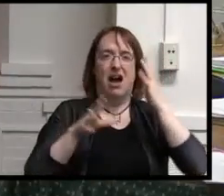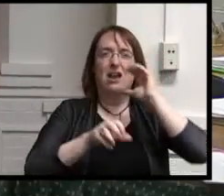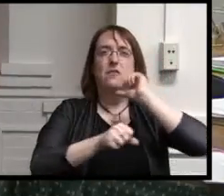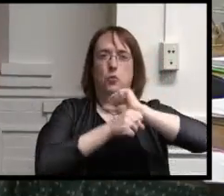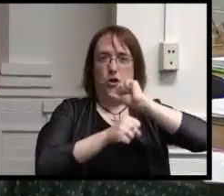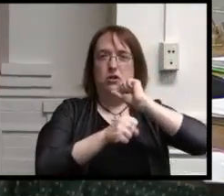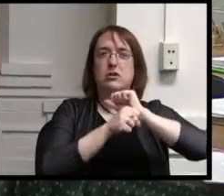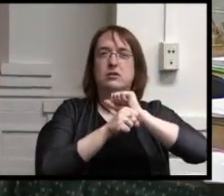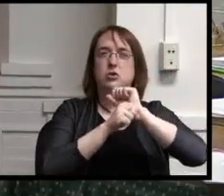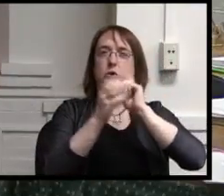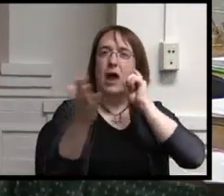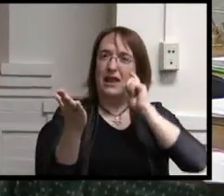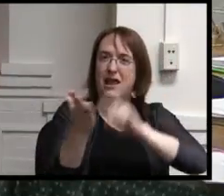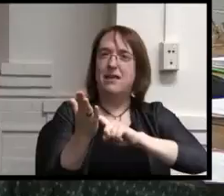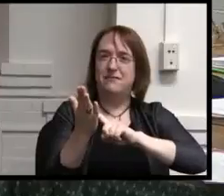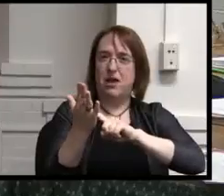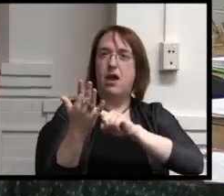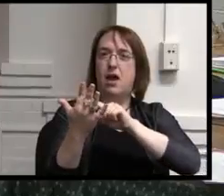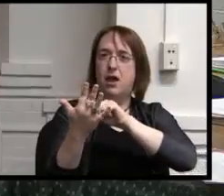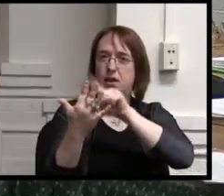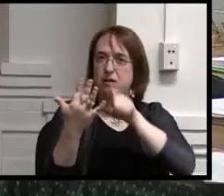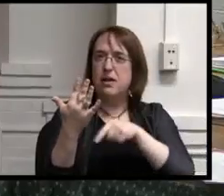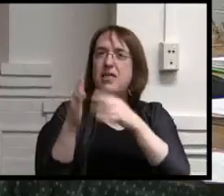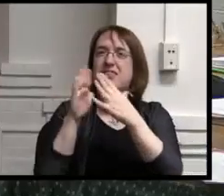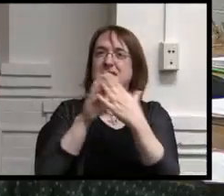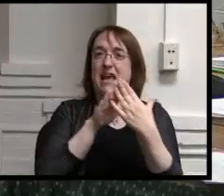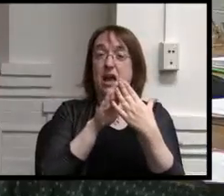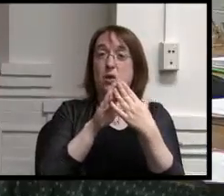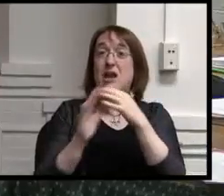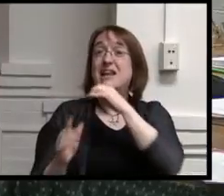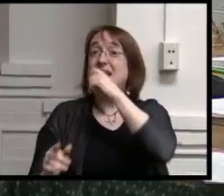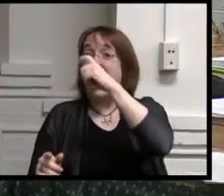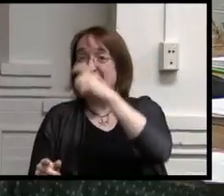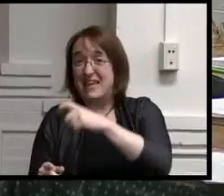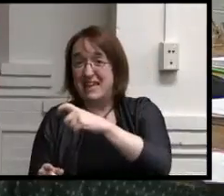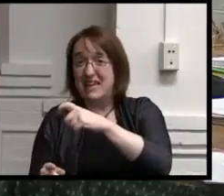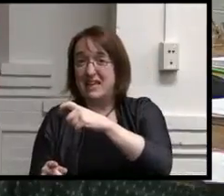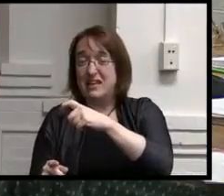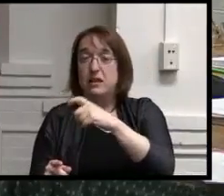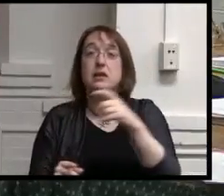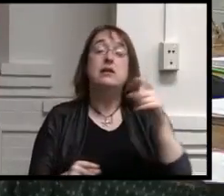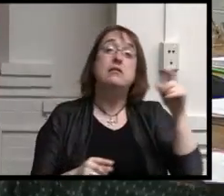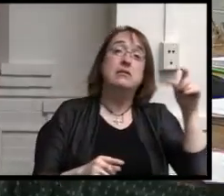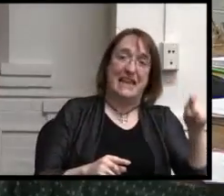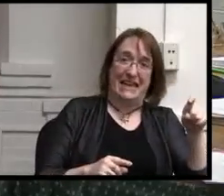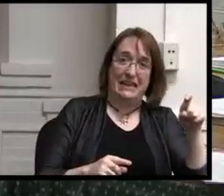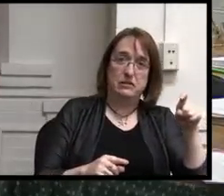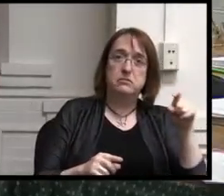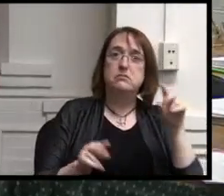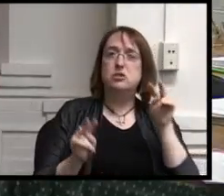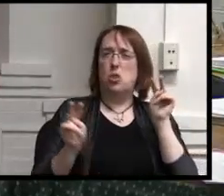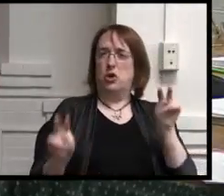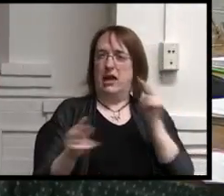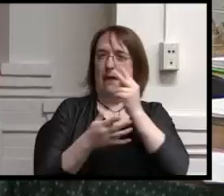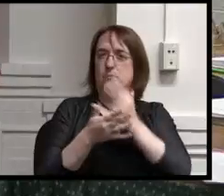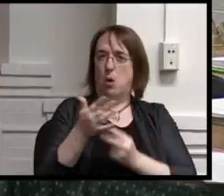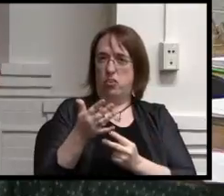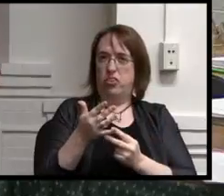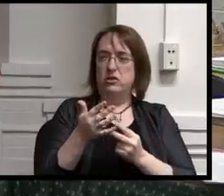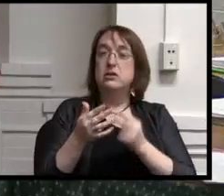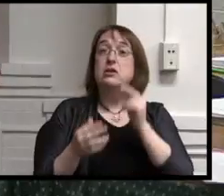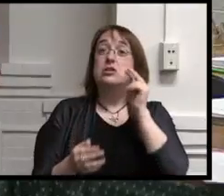to identify what the town doesn't need anymore, not just what the town does need, but where we can